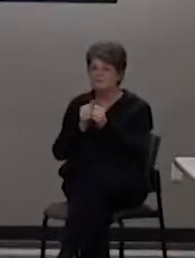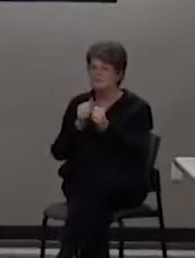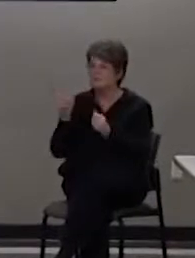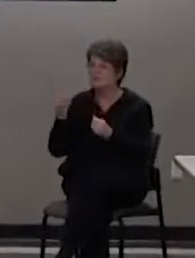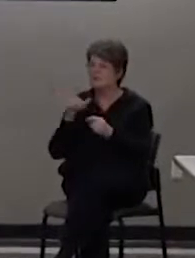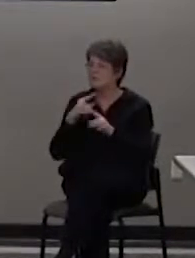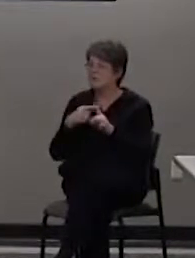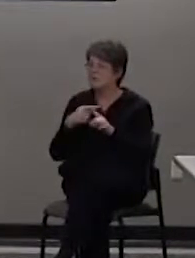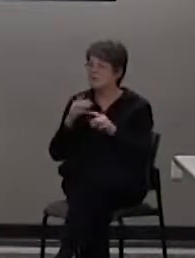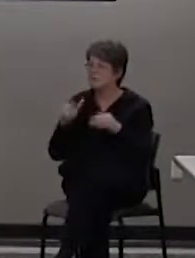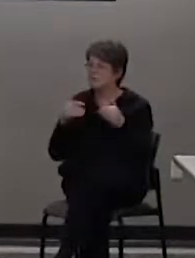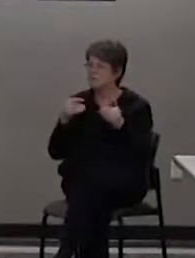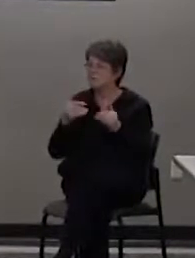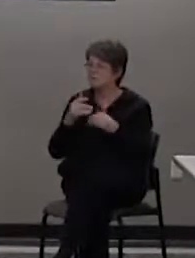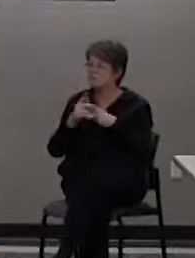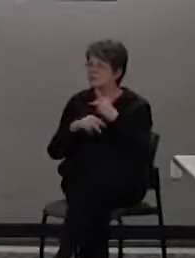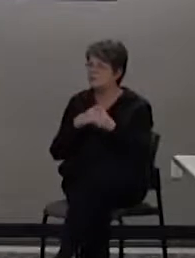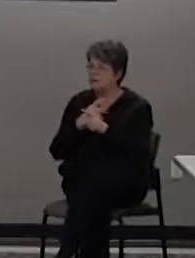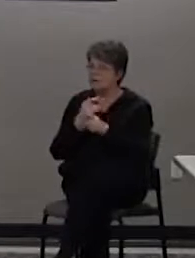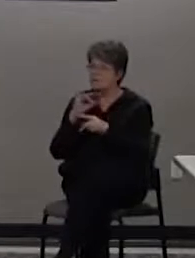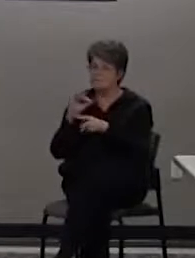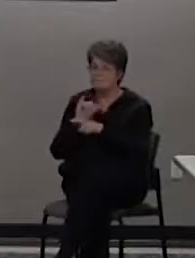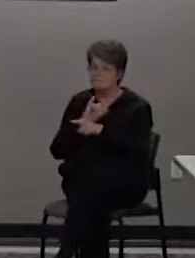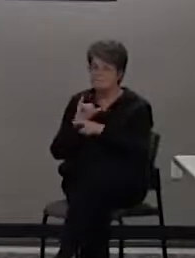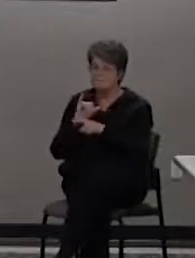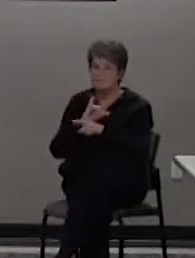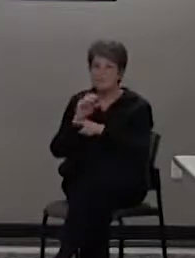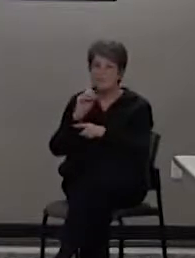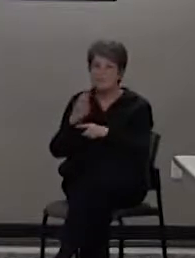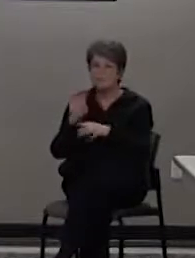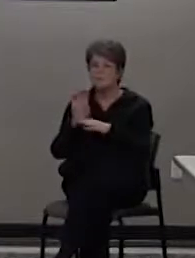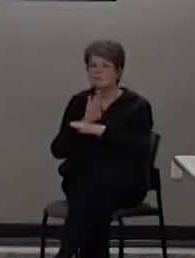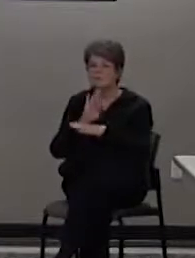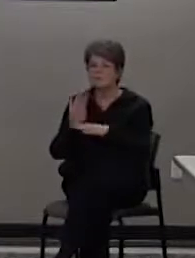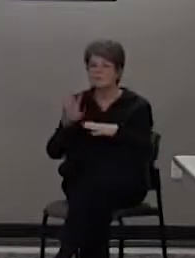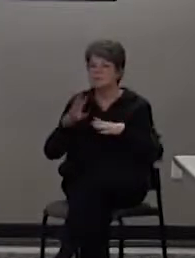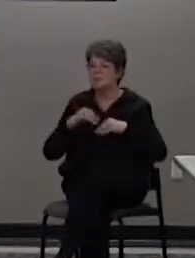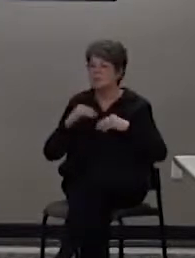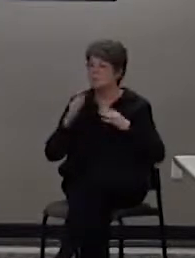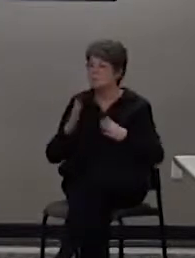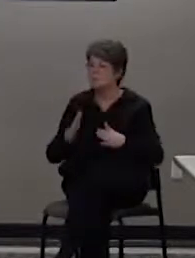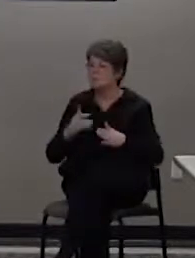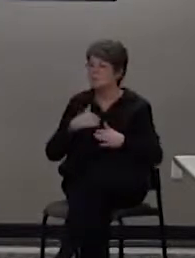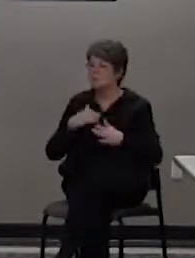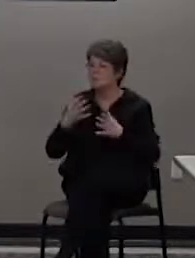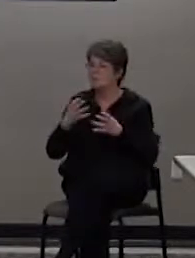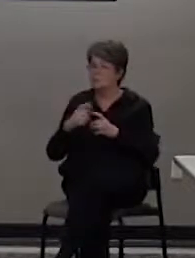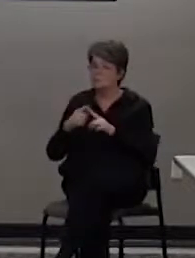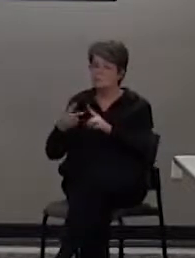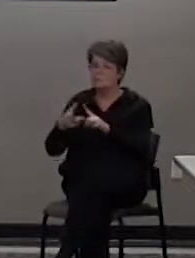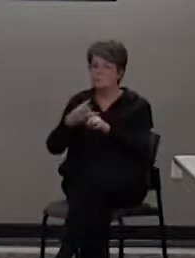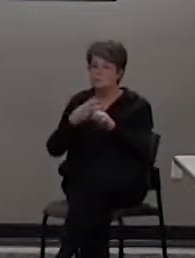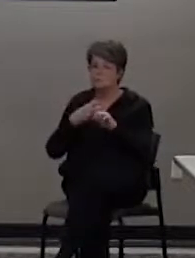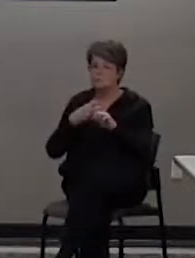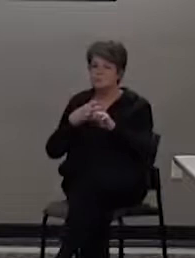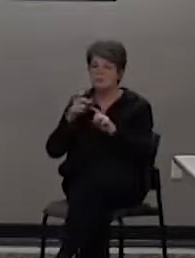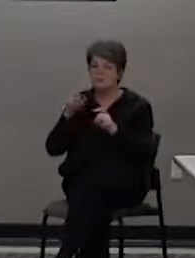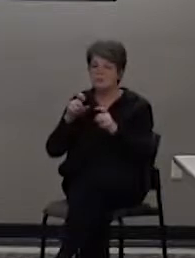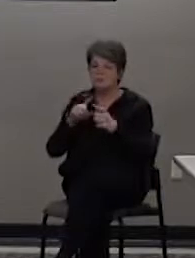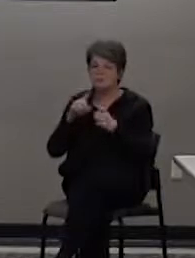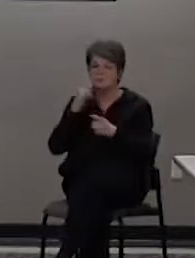that, the type of industry or entrepreneurship, I should probably use that instead, that we want to attract to this community needs to see